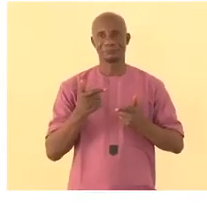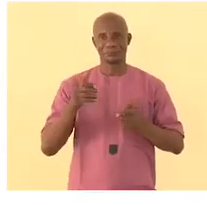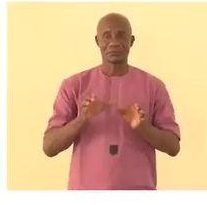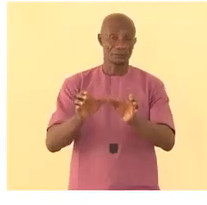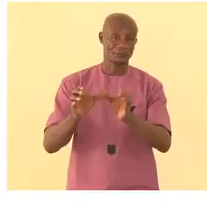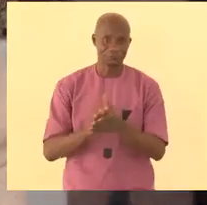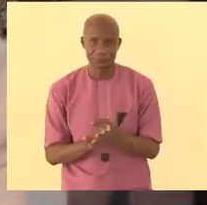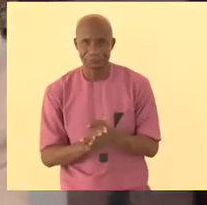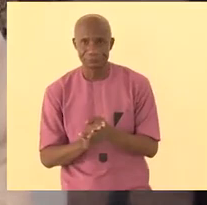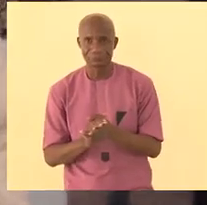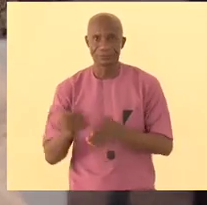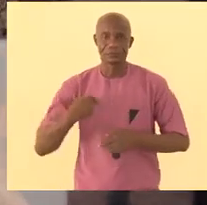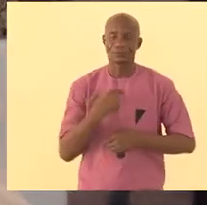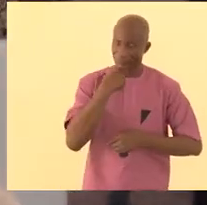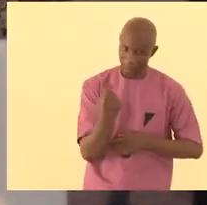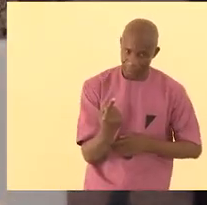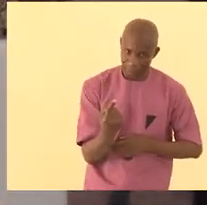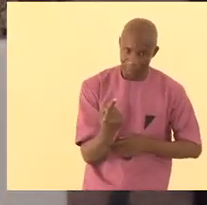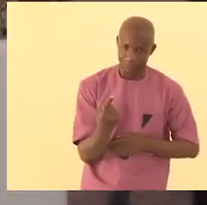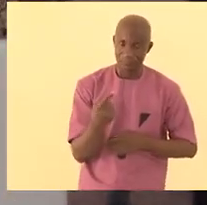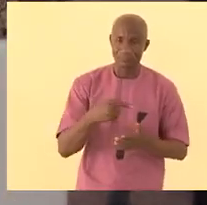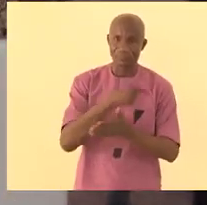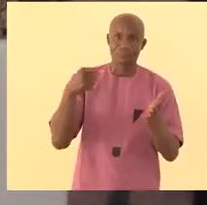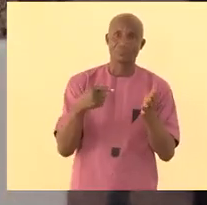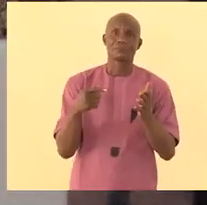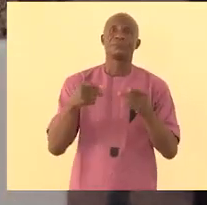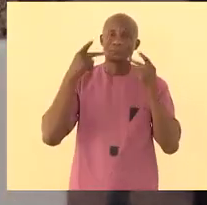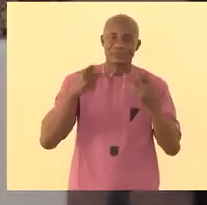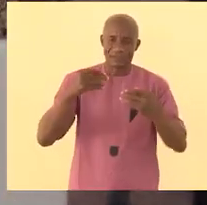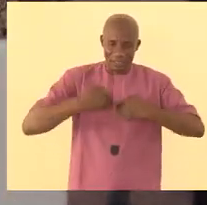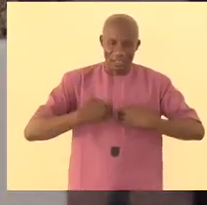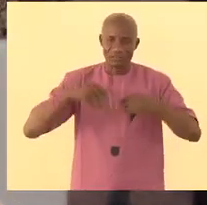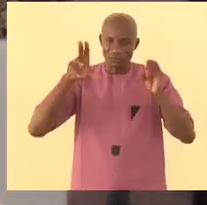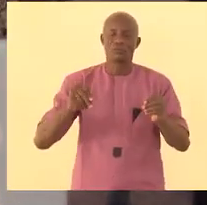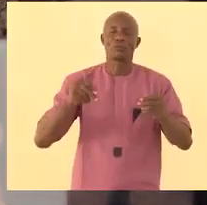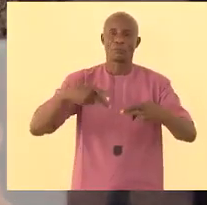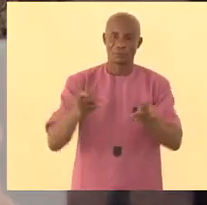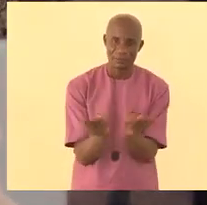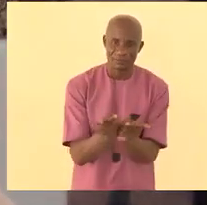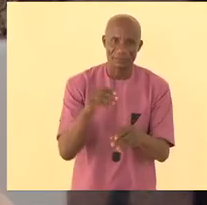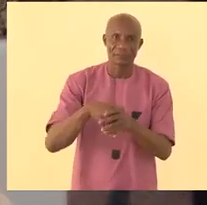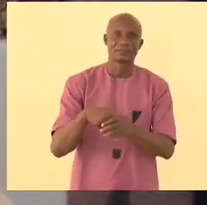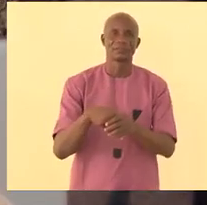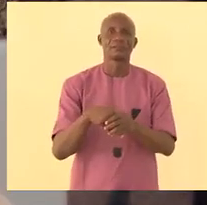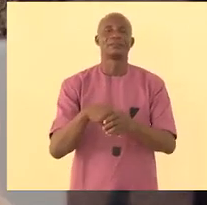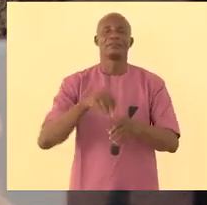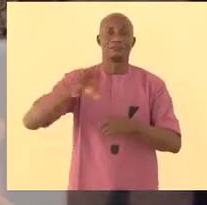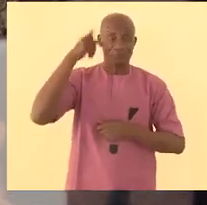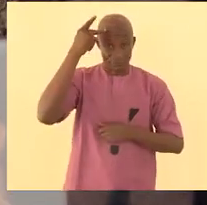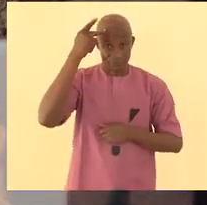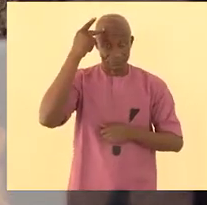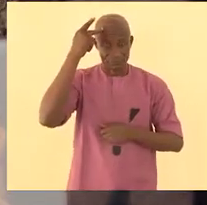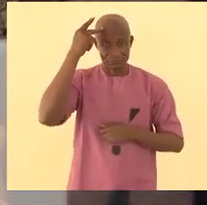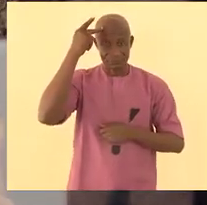He continued, "We said that these had no place in private affair or in